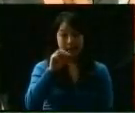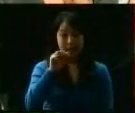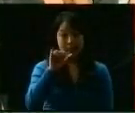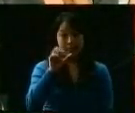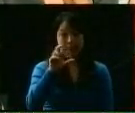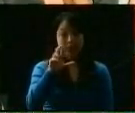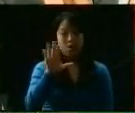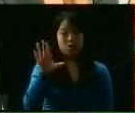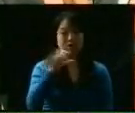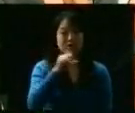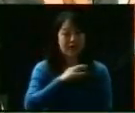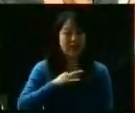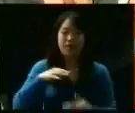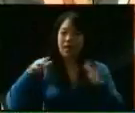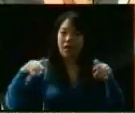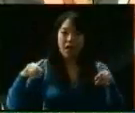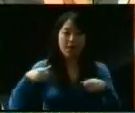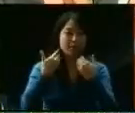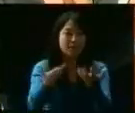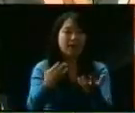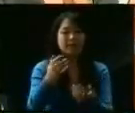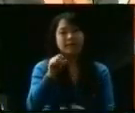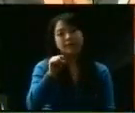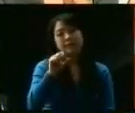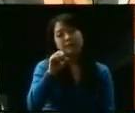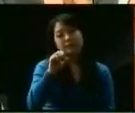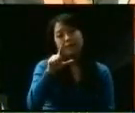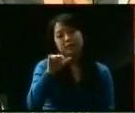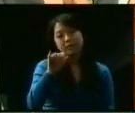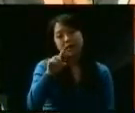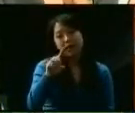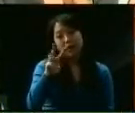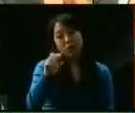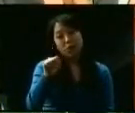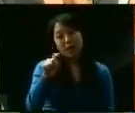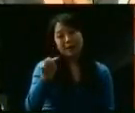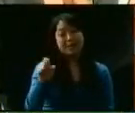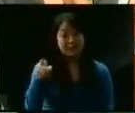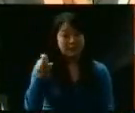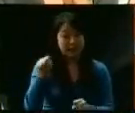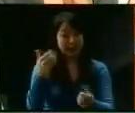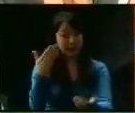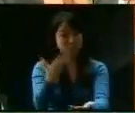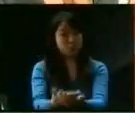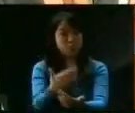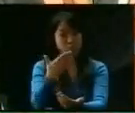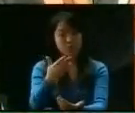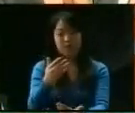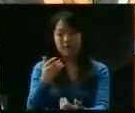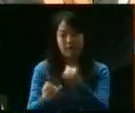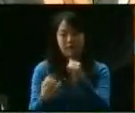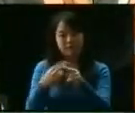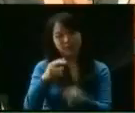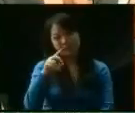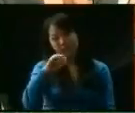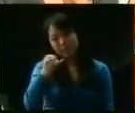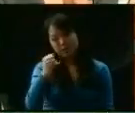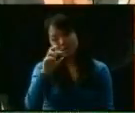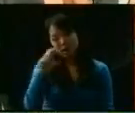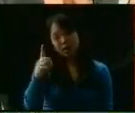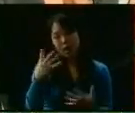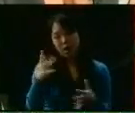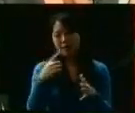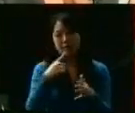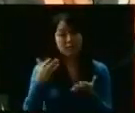not provided solid waste reports, and he can prove that to the contrary, and as Mr. Jarret has said, motions for discovery have